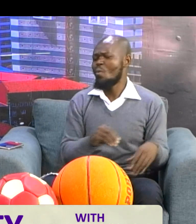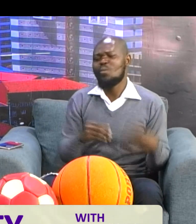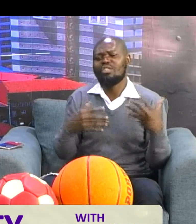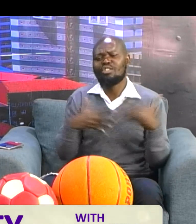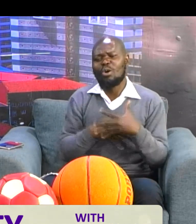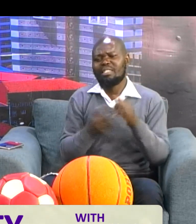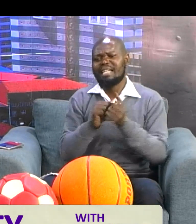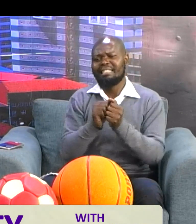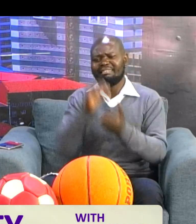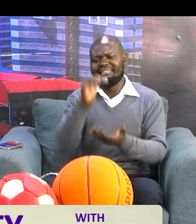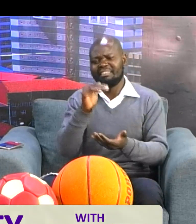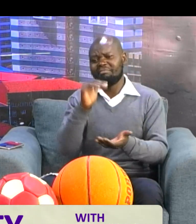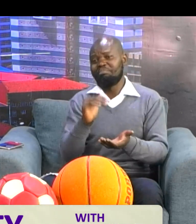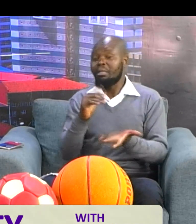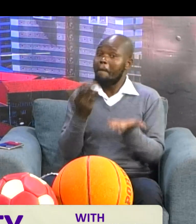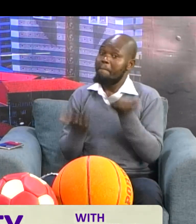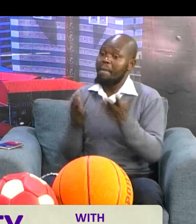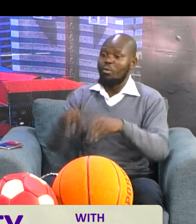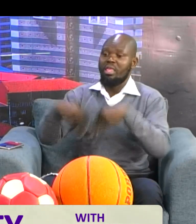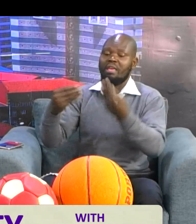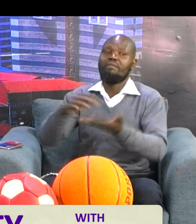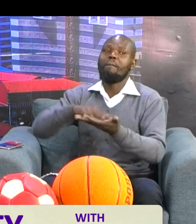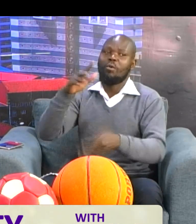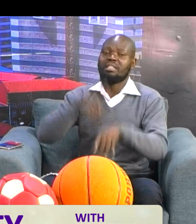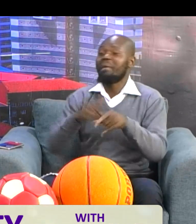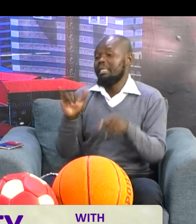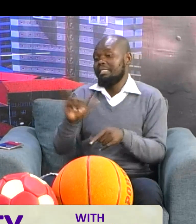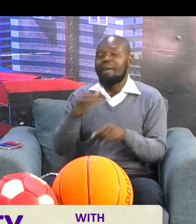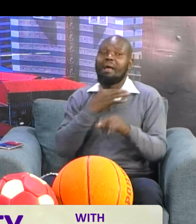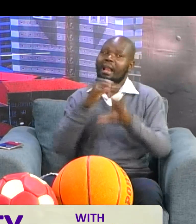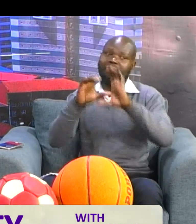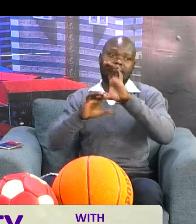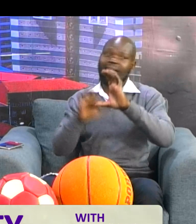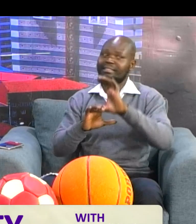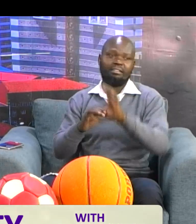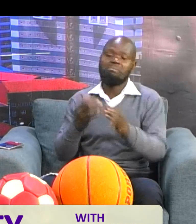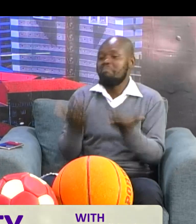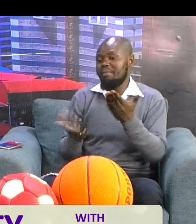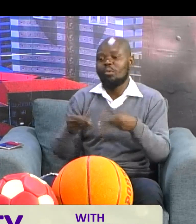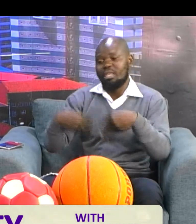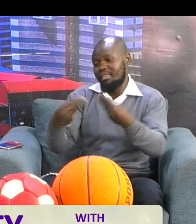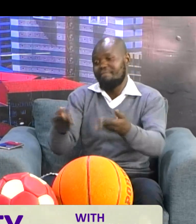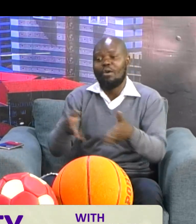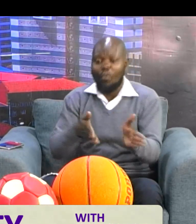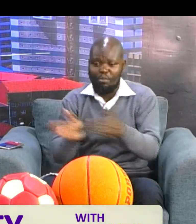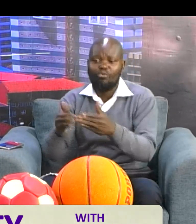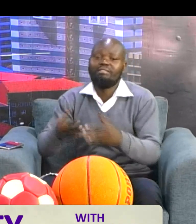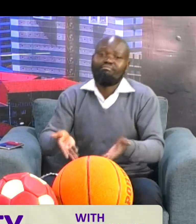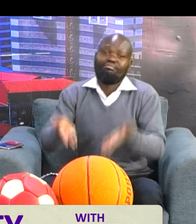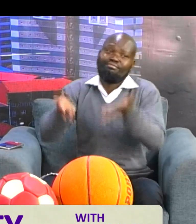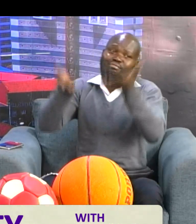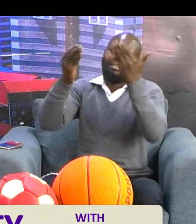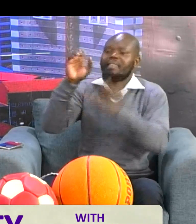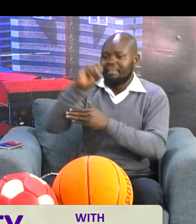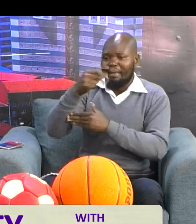they almost, after getting the promotion, Yes. they were very loud and motivated, psyched up. But now